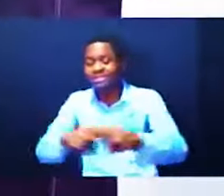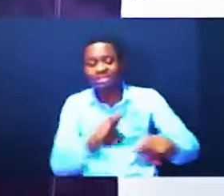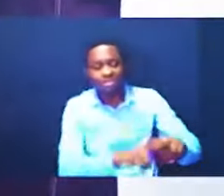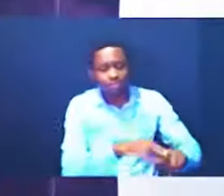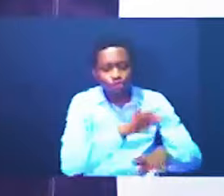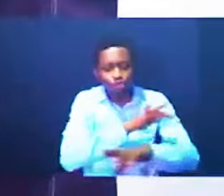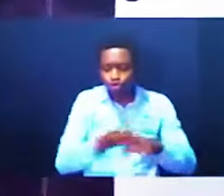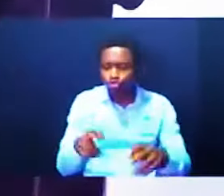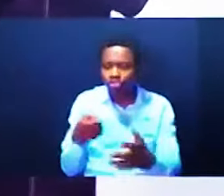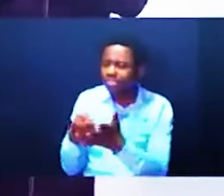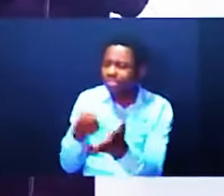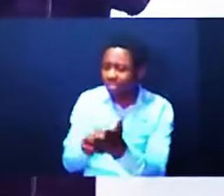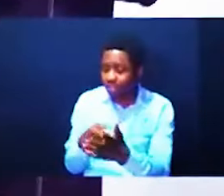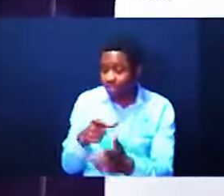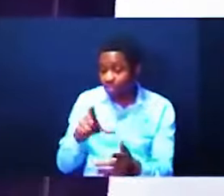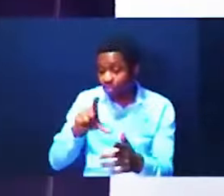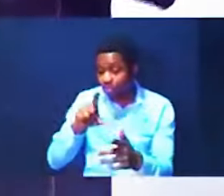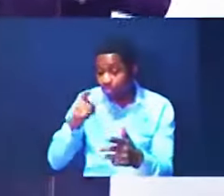generational problem.